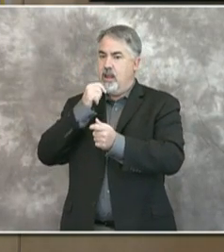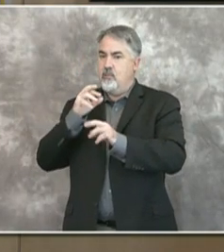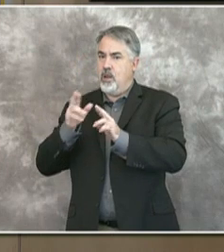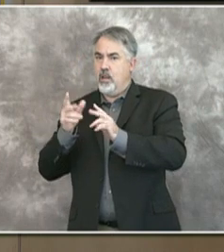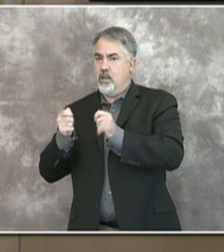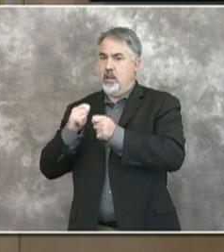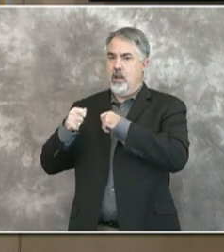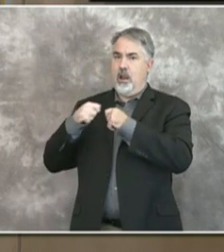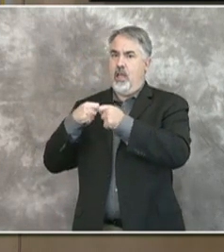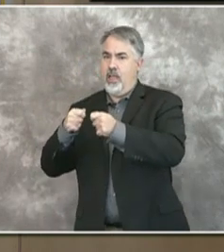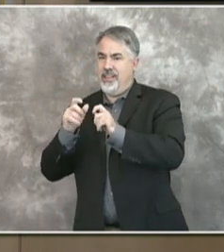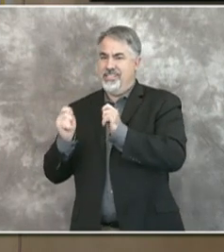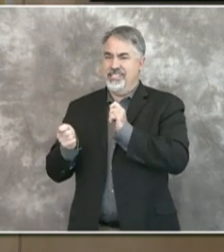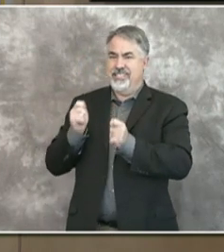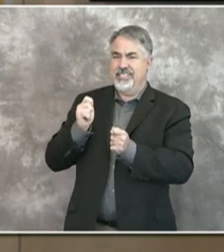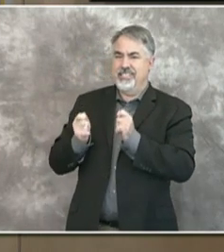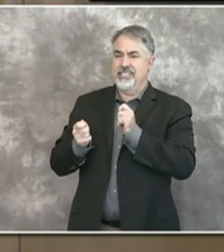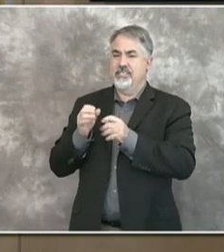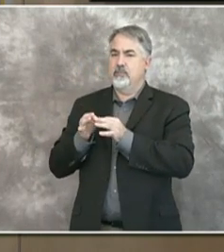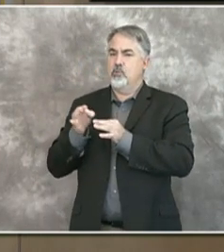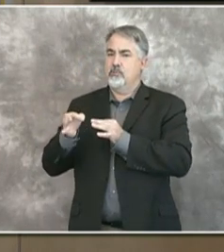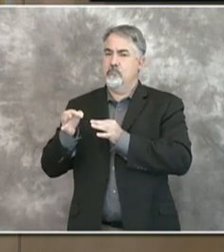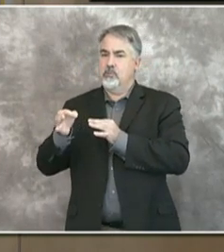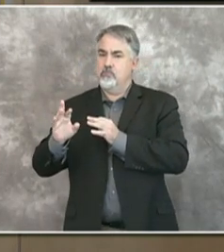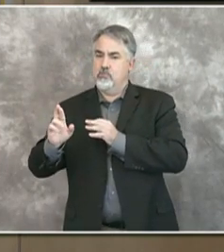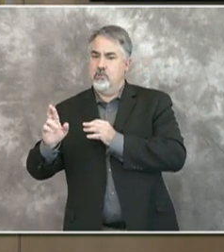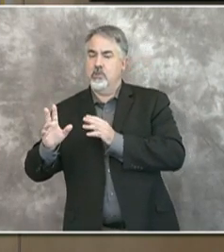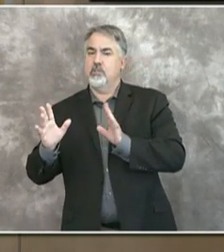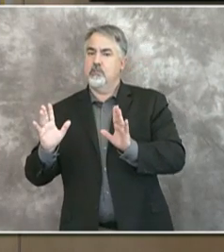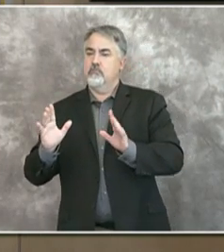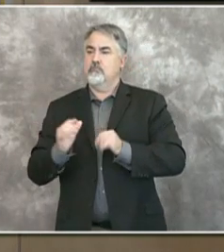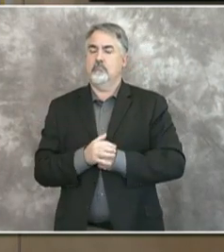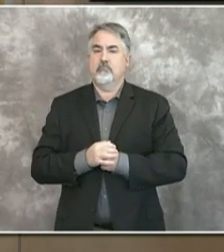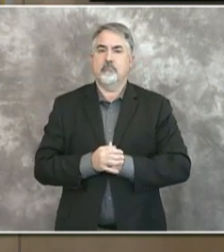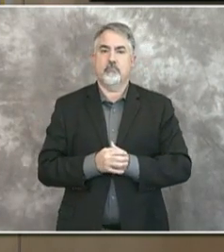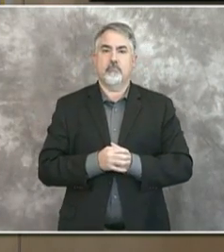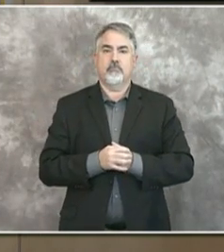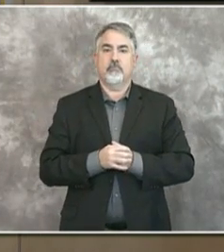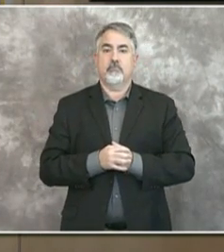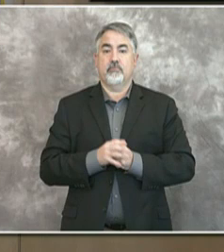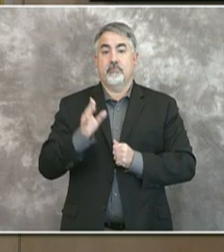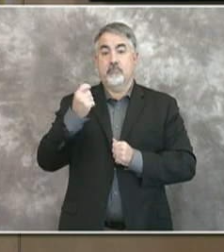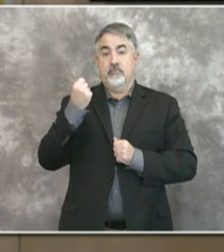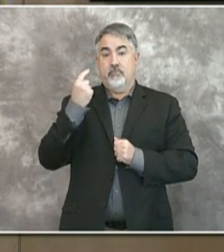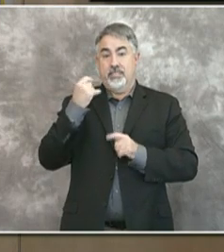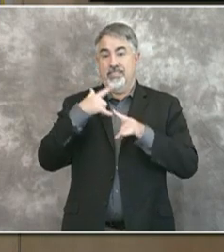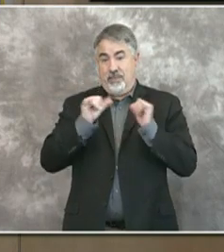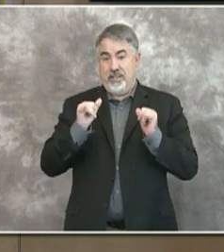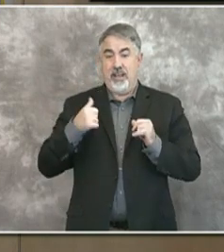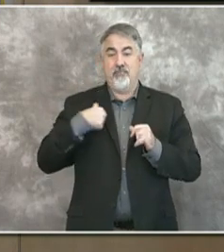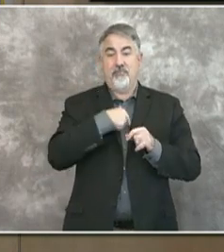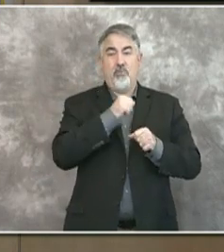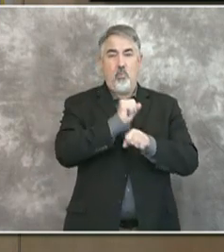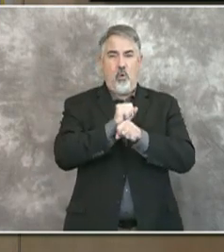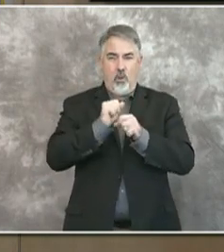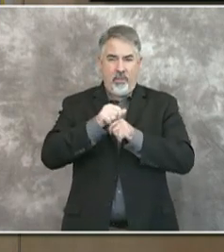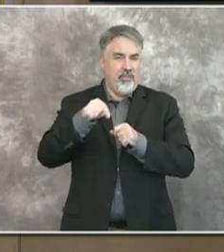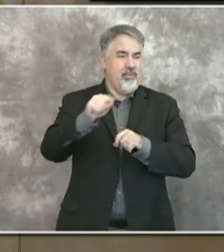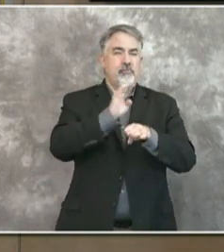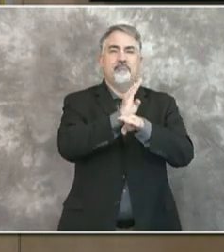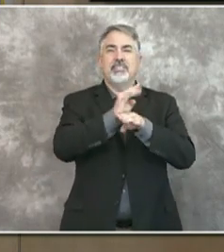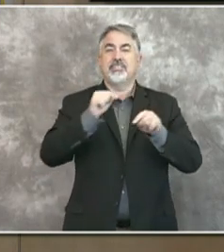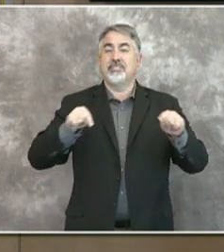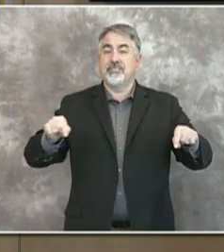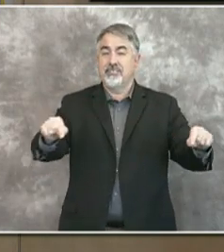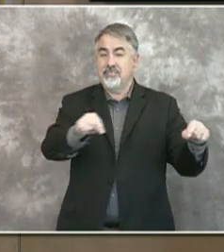a reprieve from the state of California. Meanwhile, we worked with local businesses to create a framework that would allow